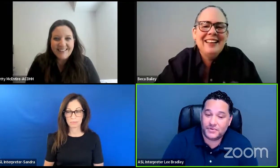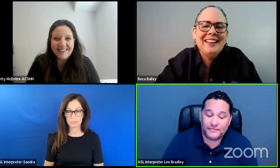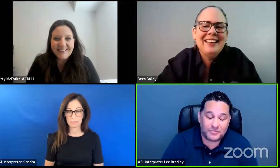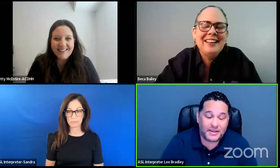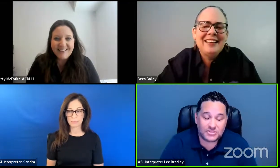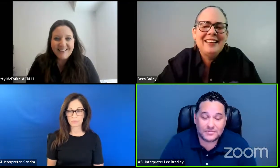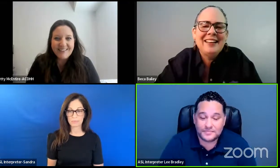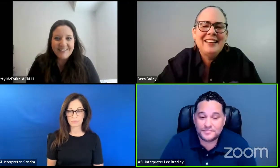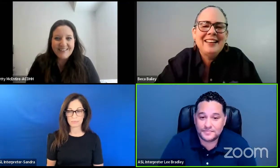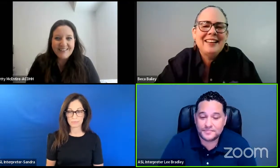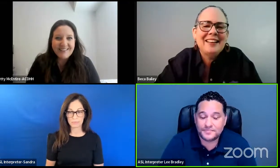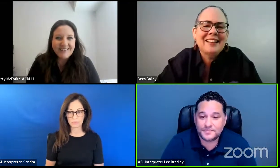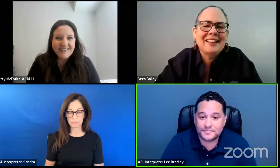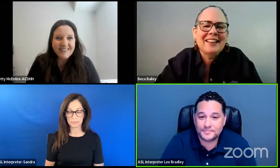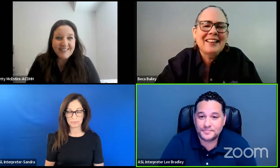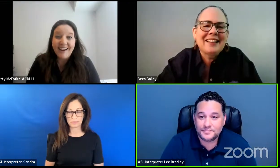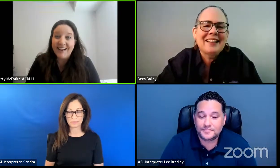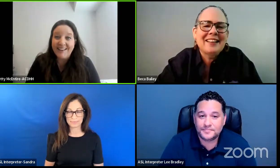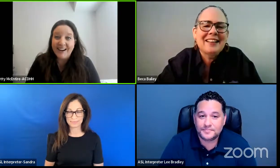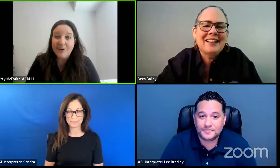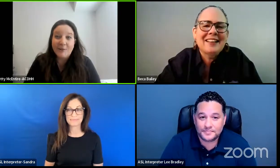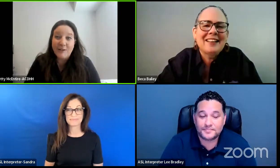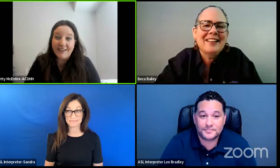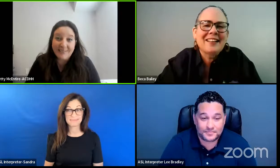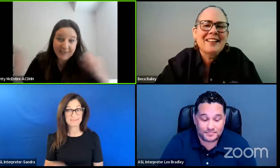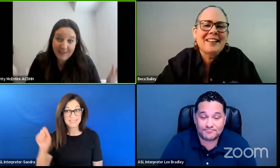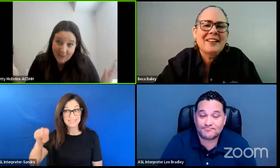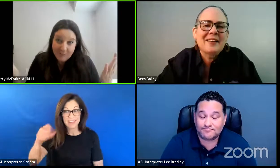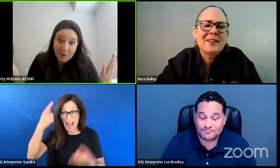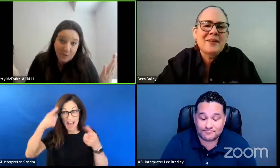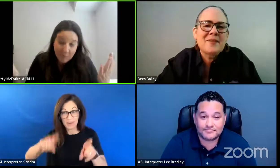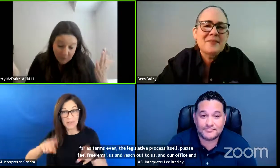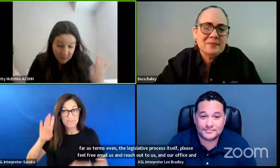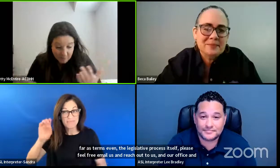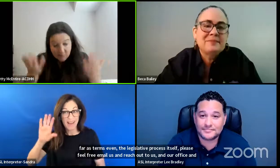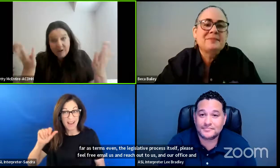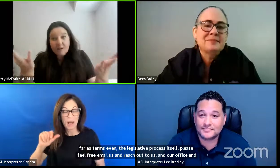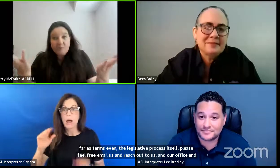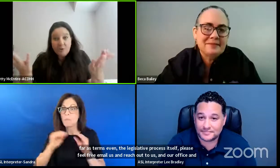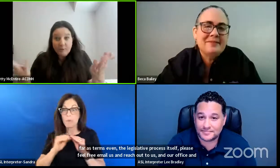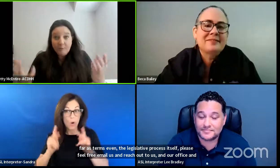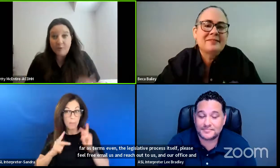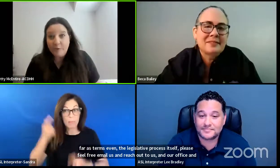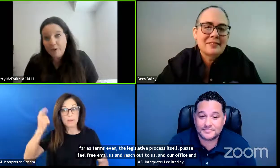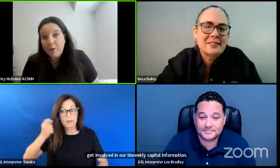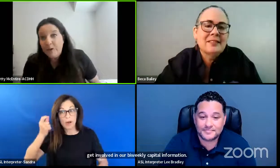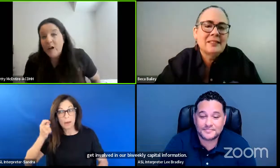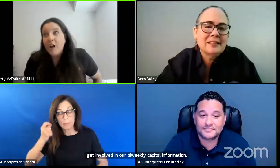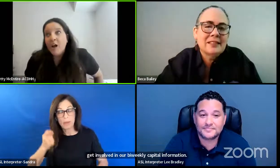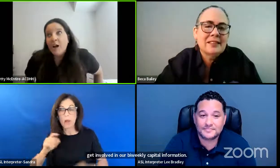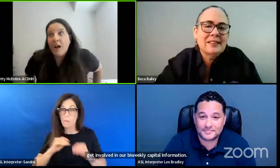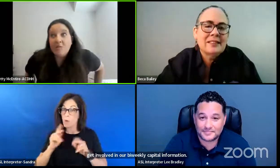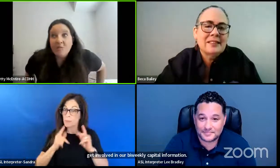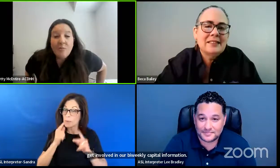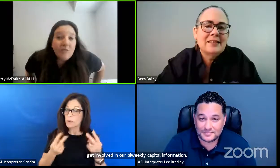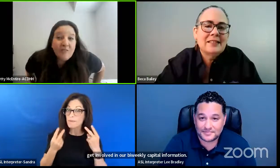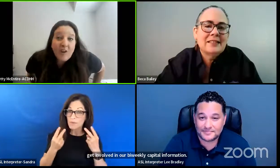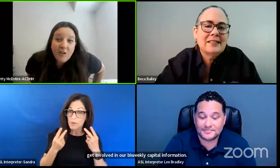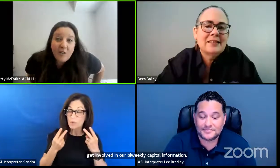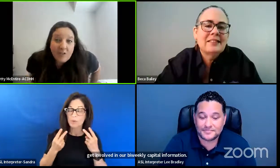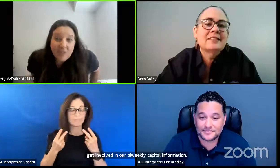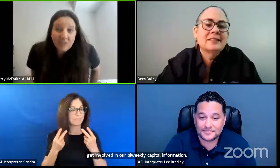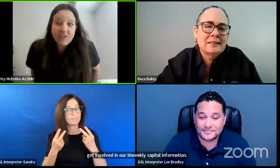capital information. Yeah, I agree, Becca. The more people who subscribe, the more people who view, the